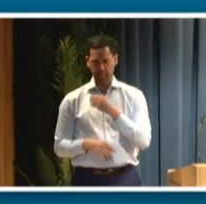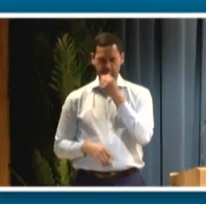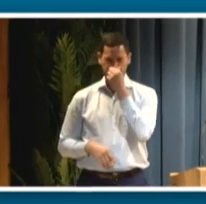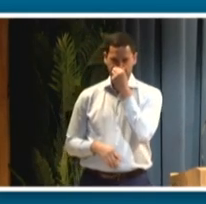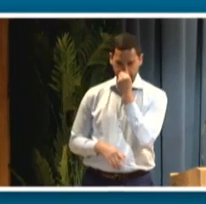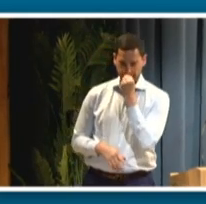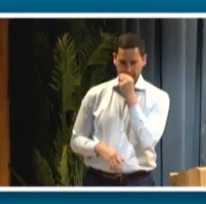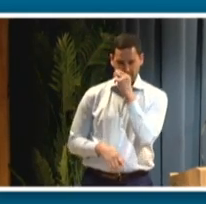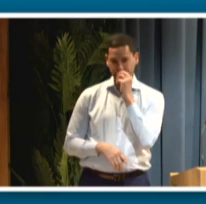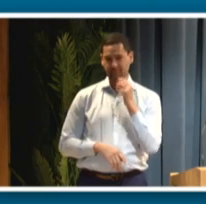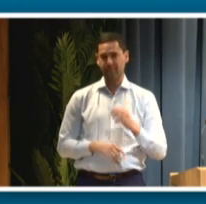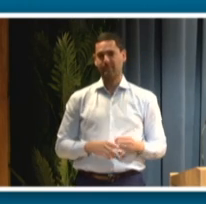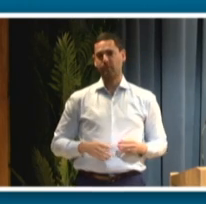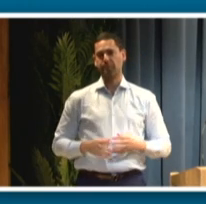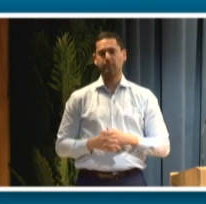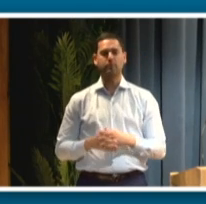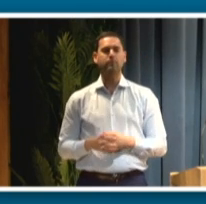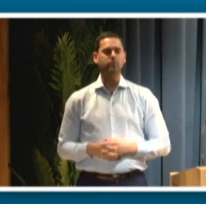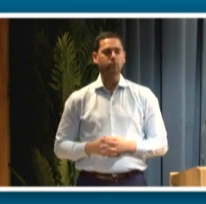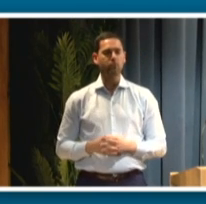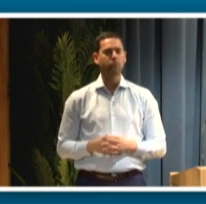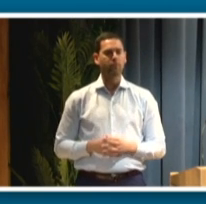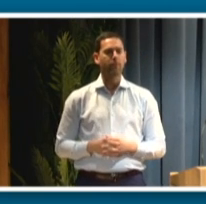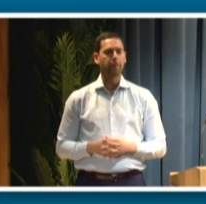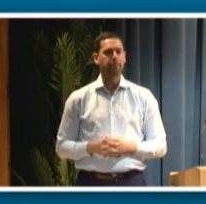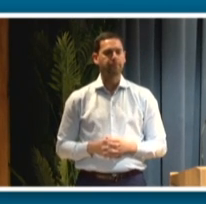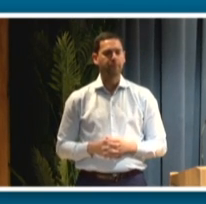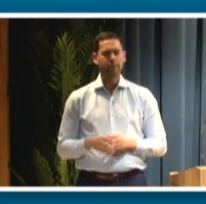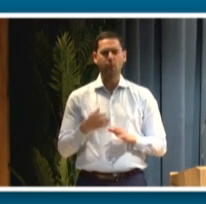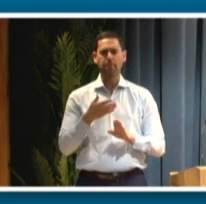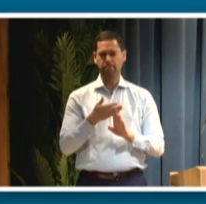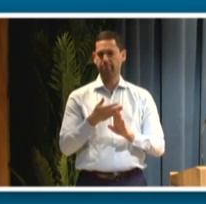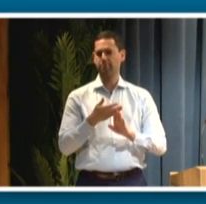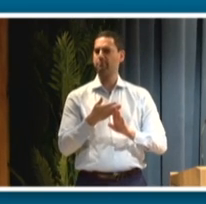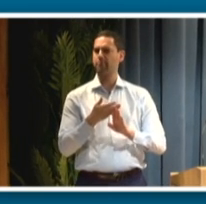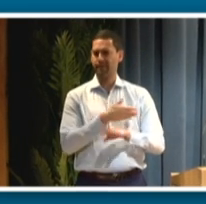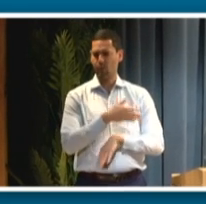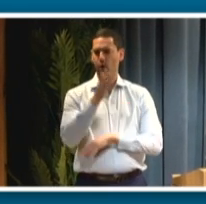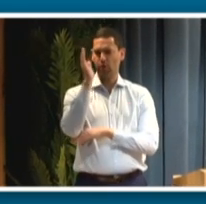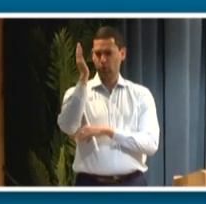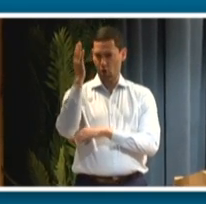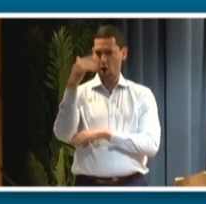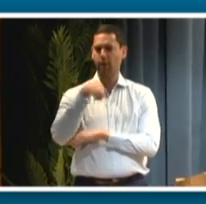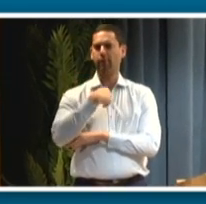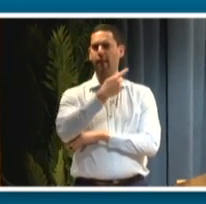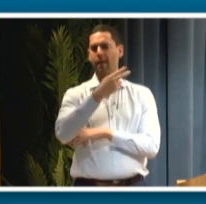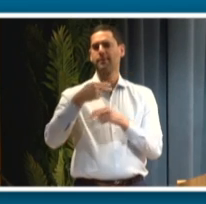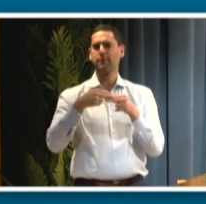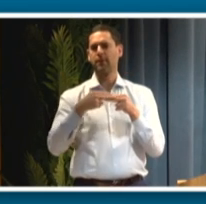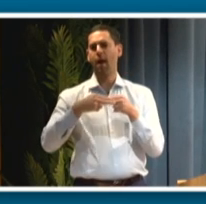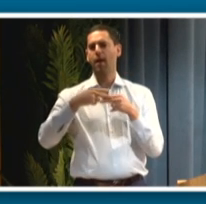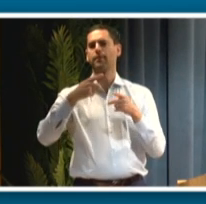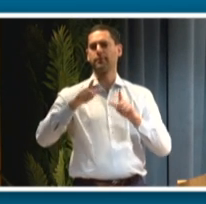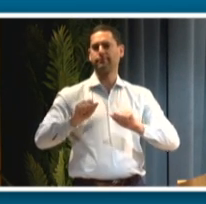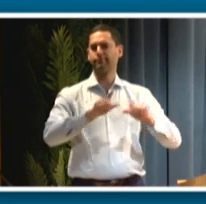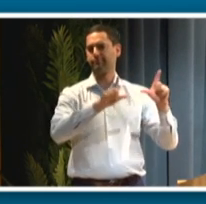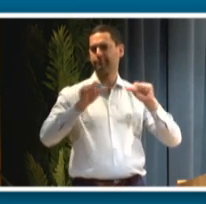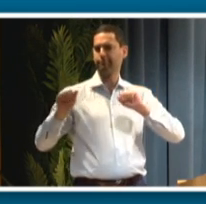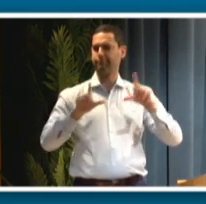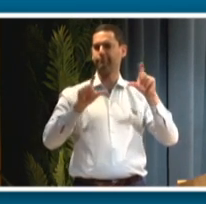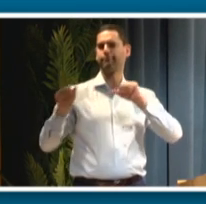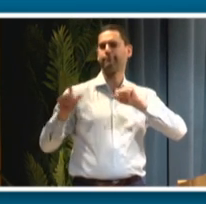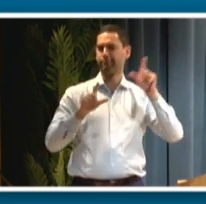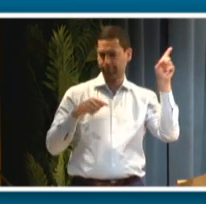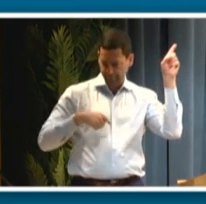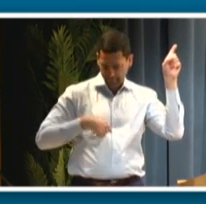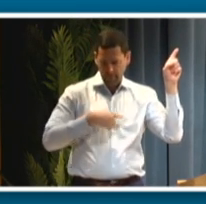So we had a little montage going before the talk, and I was noticing that you're kind